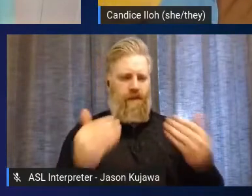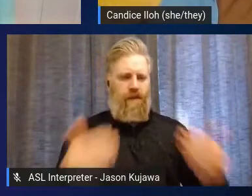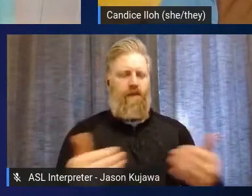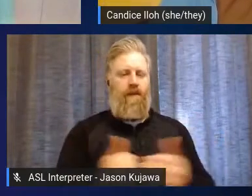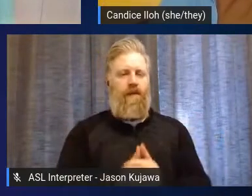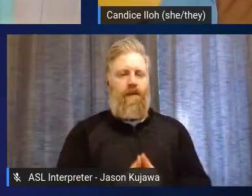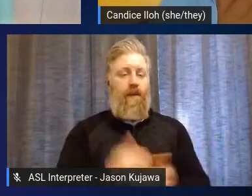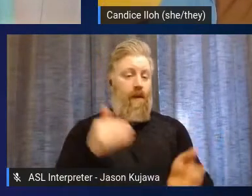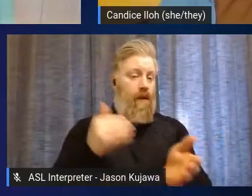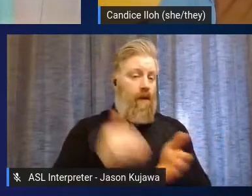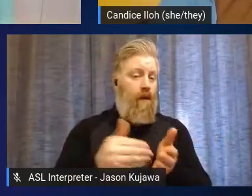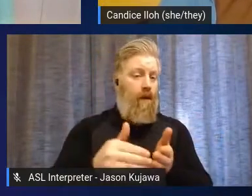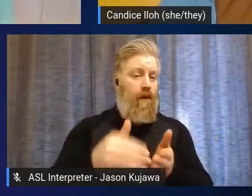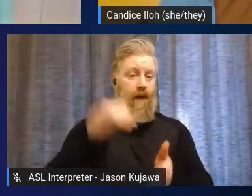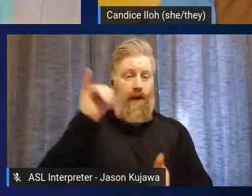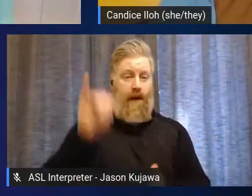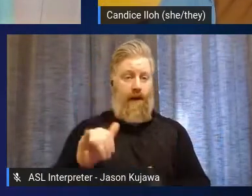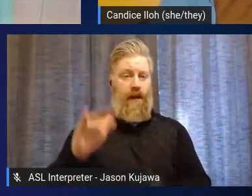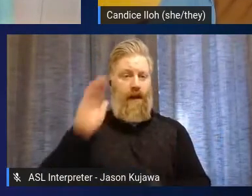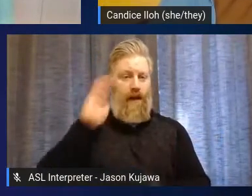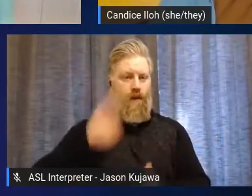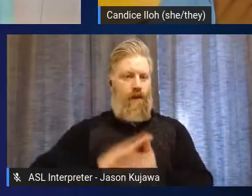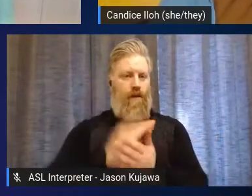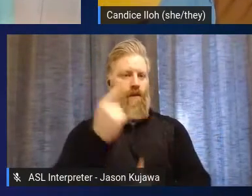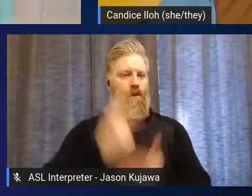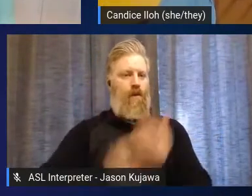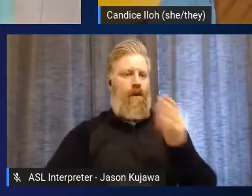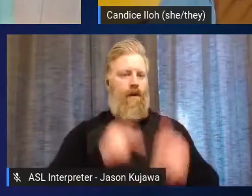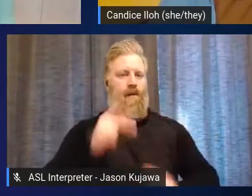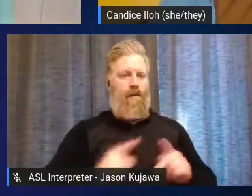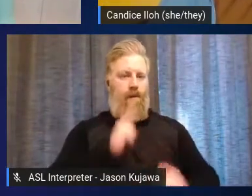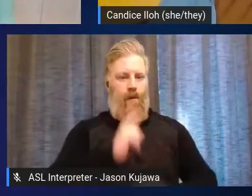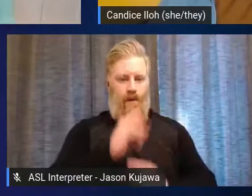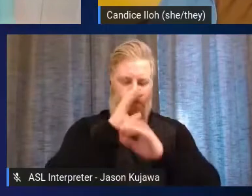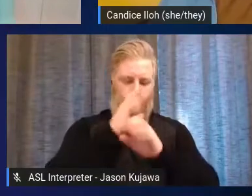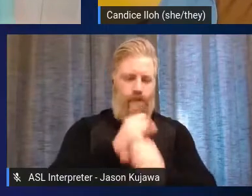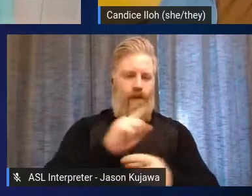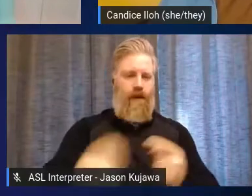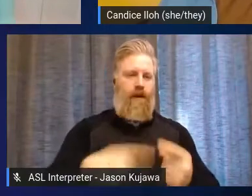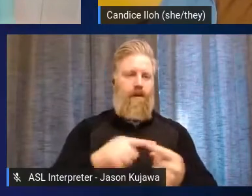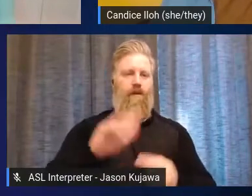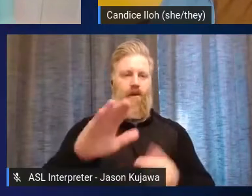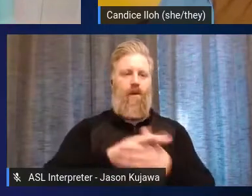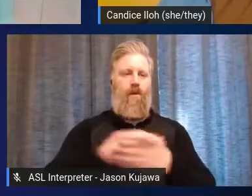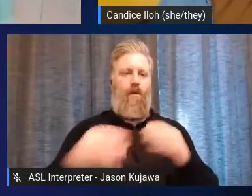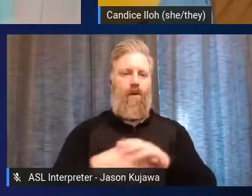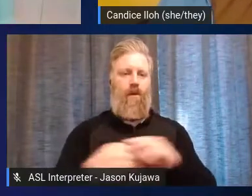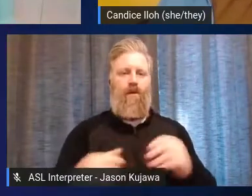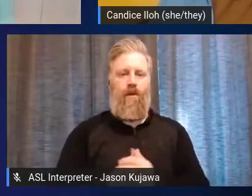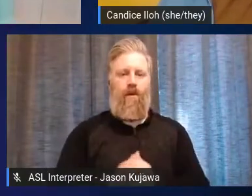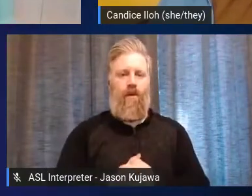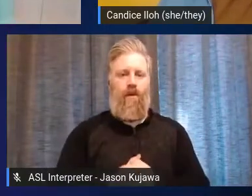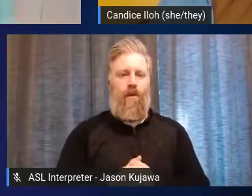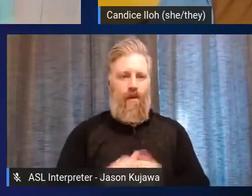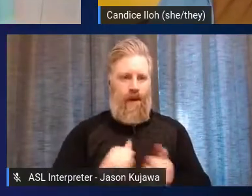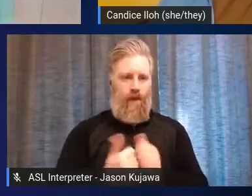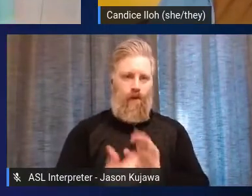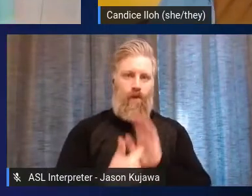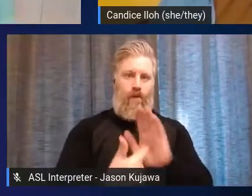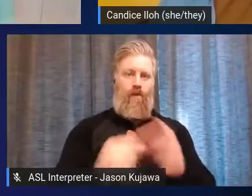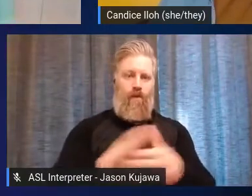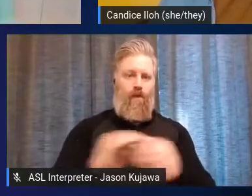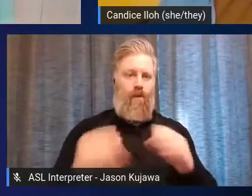of times that ends up being the thing that people really like about your story or about how you deliver your story is